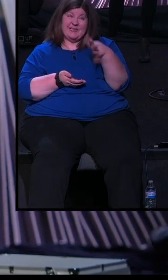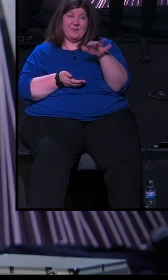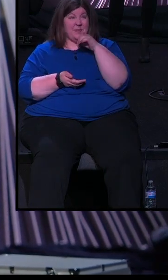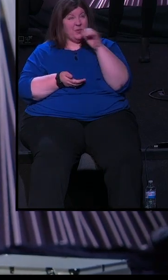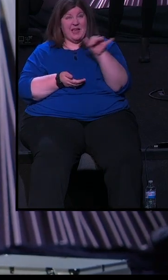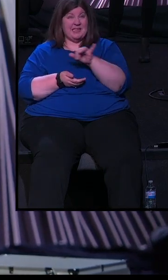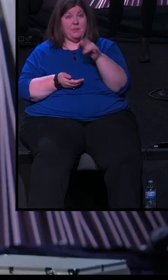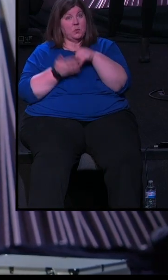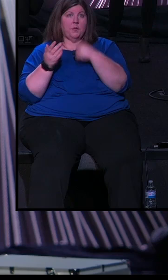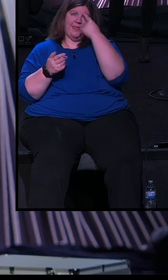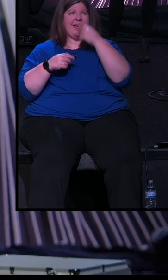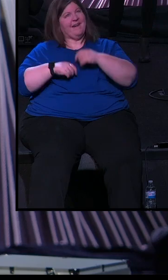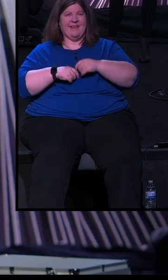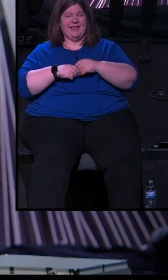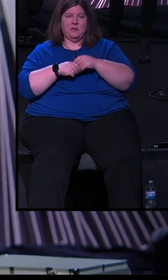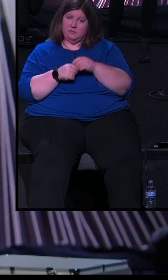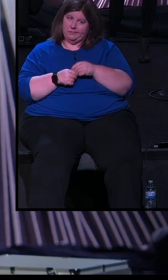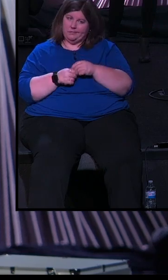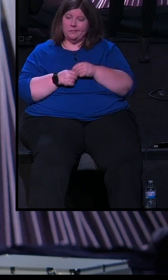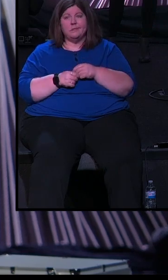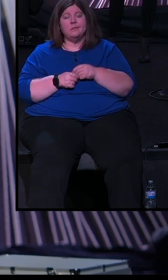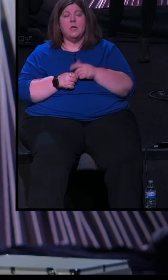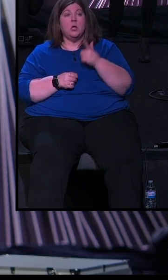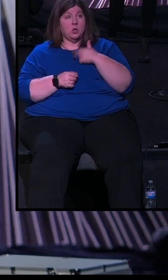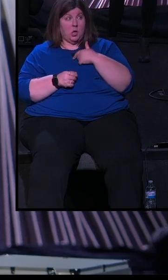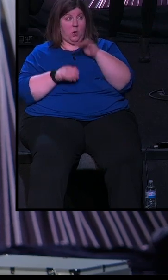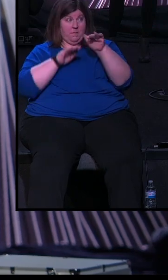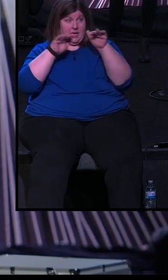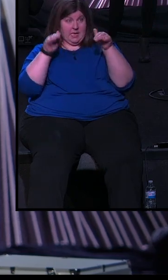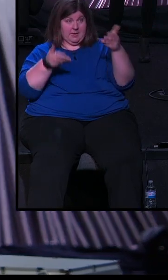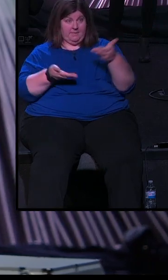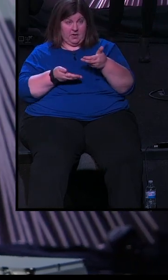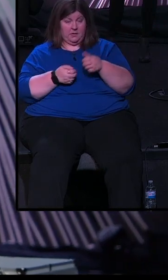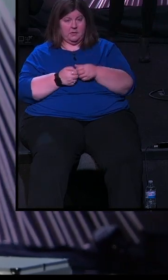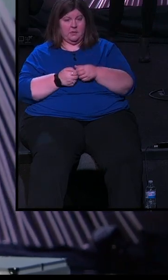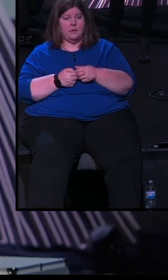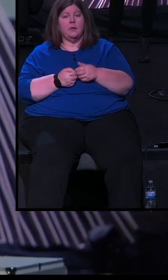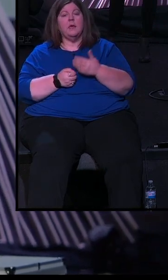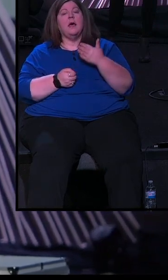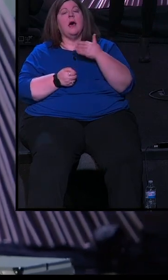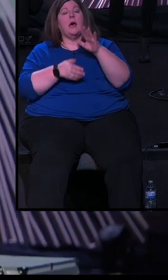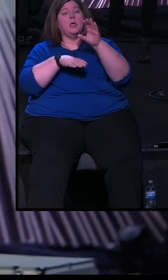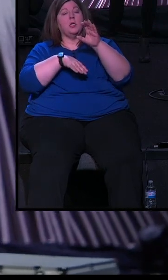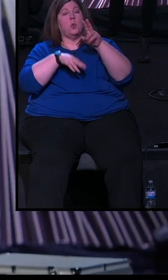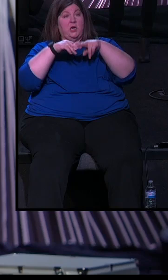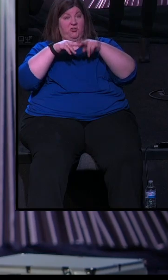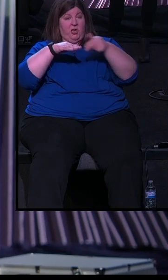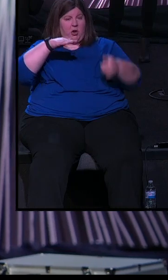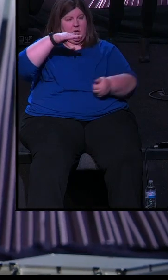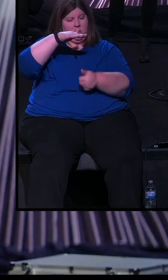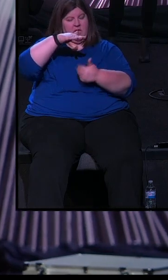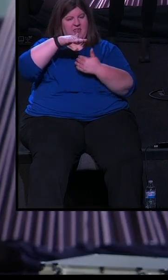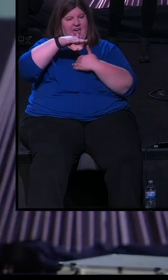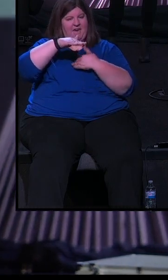are. So here's my invite to you. There's a pamphlet underneath your chair. I want you to grab it.